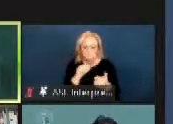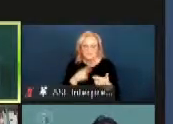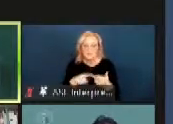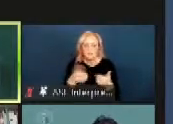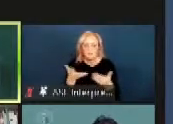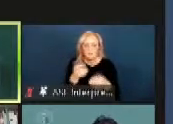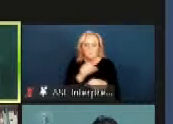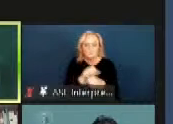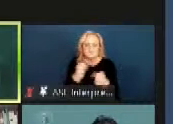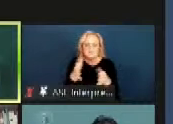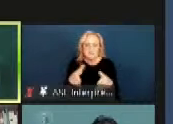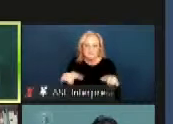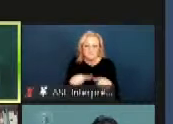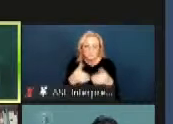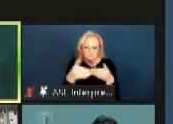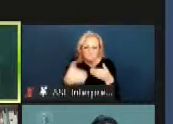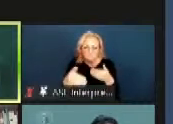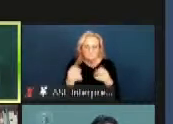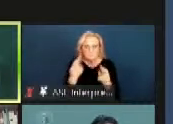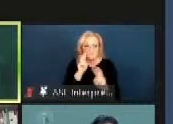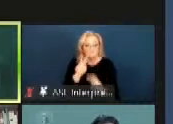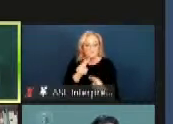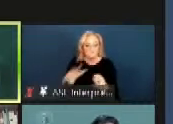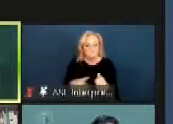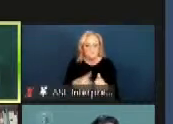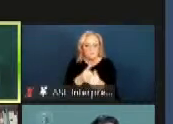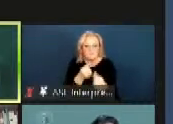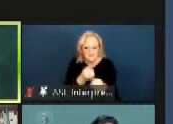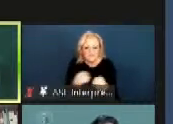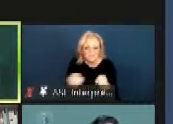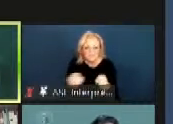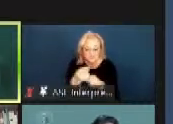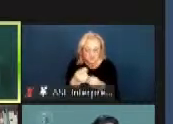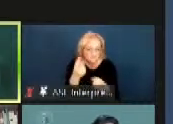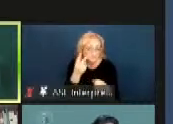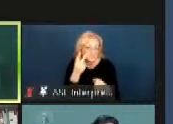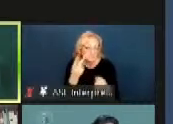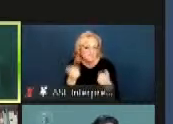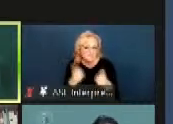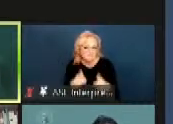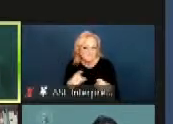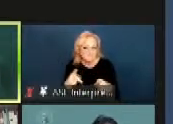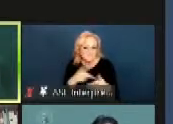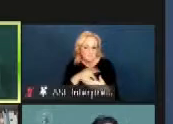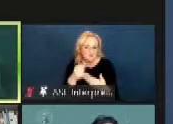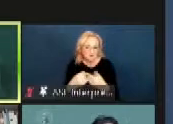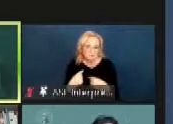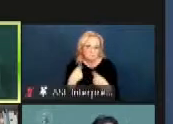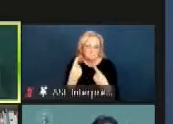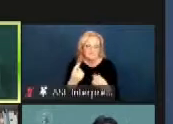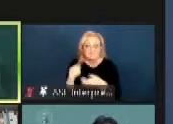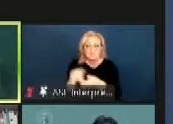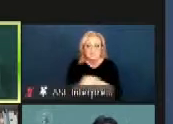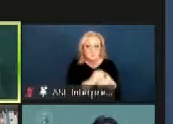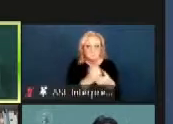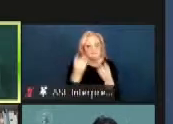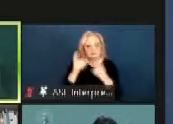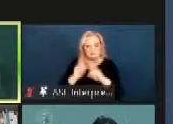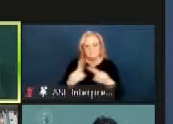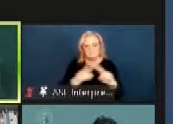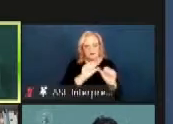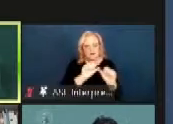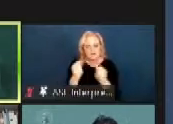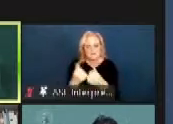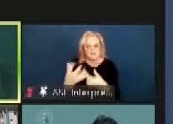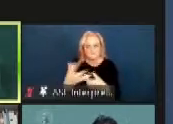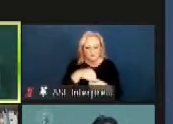look forward to following up next year to hear where the project is at. This is a collaborative, multi-agency project. A special thanks